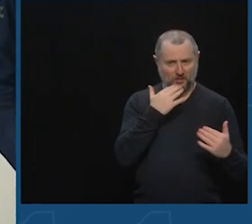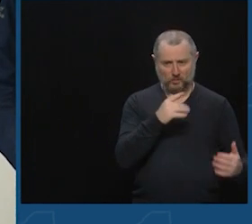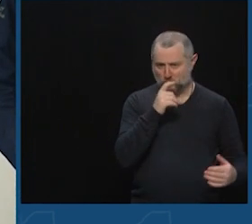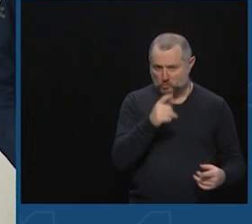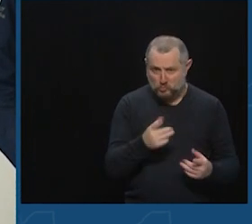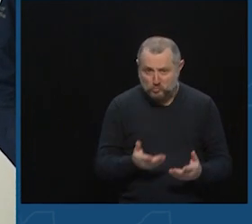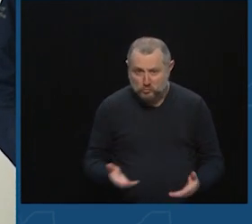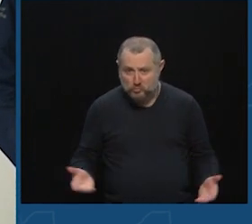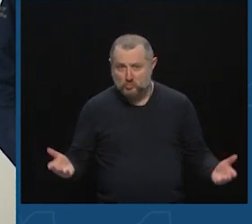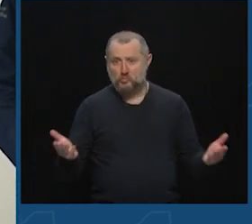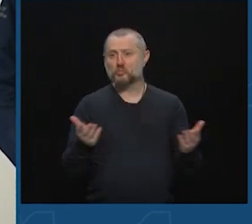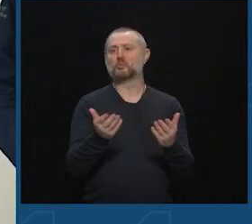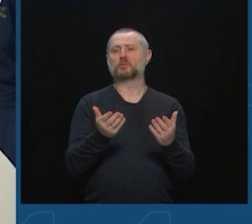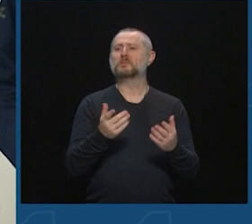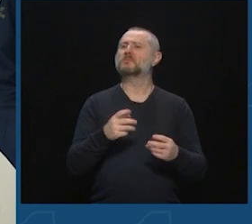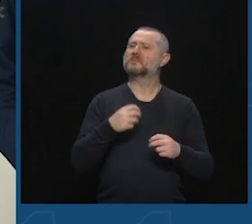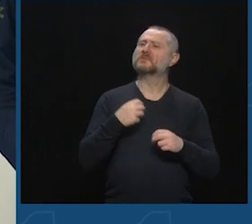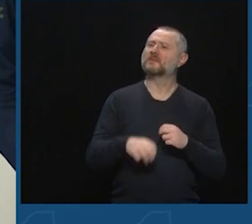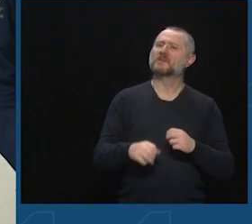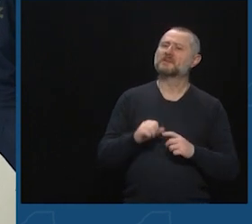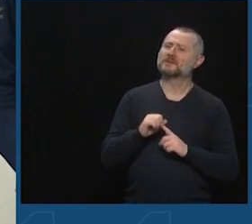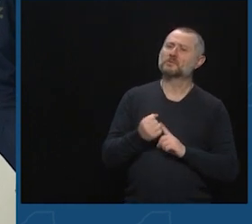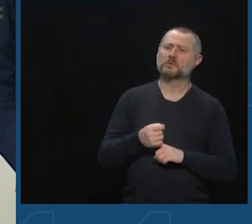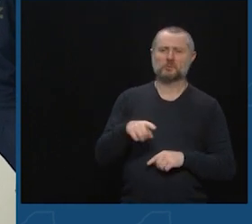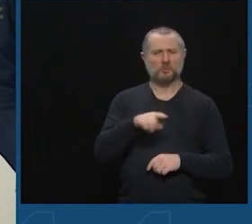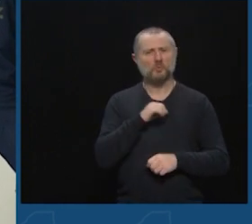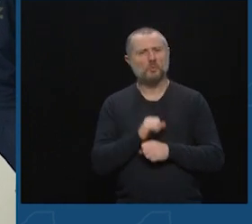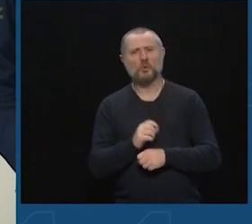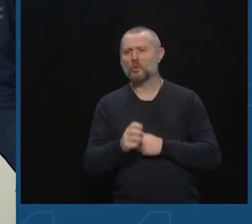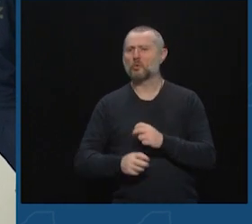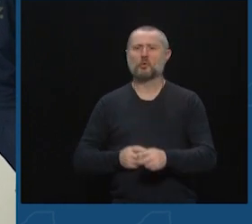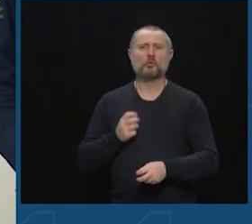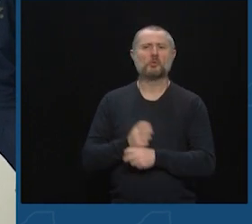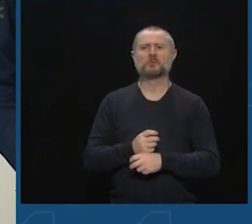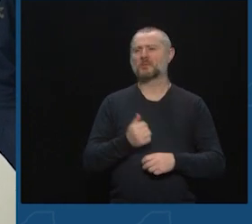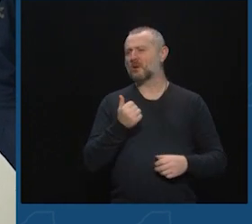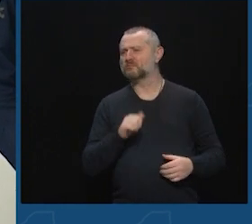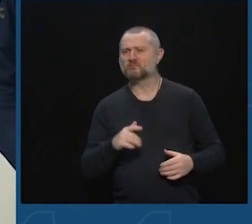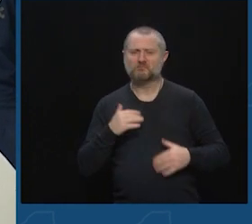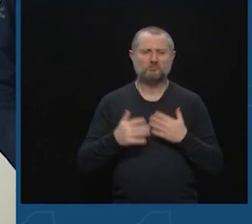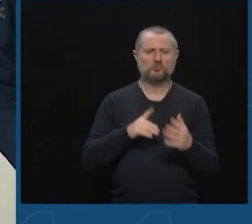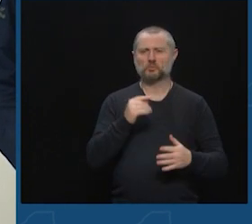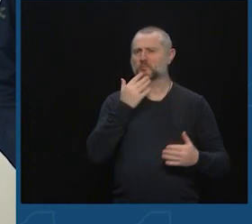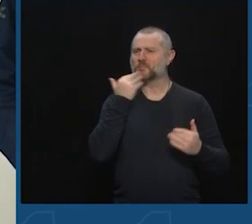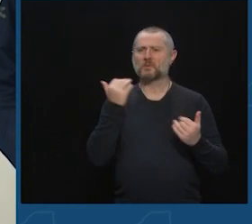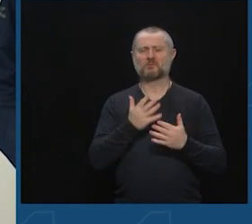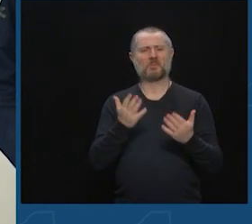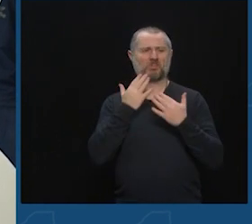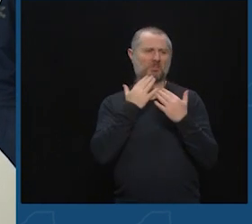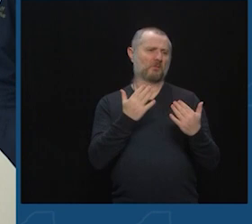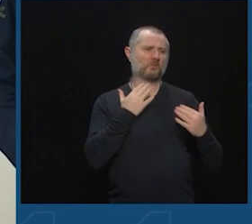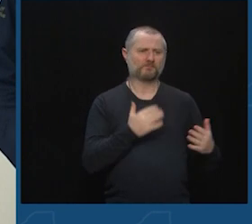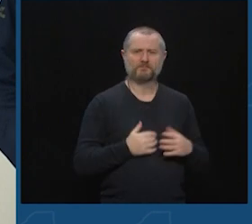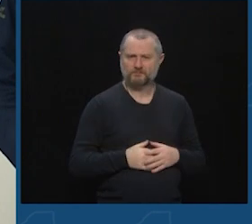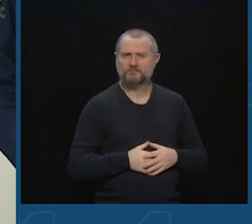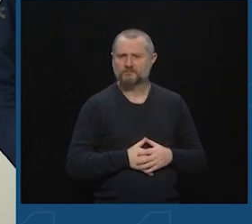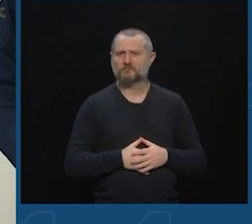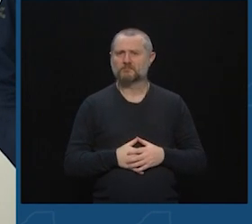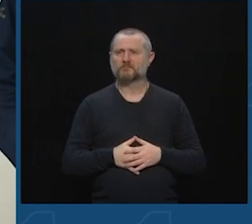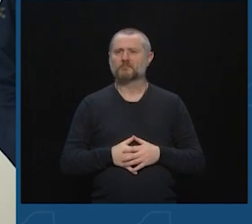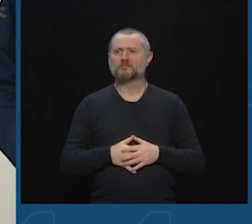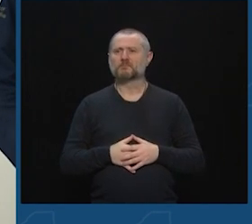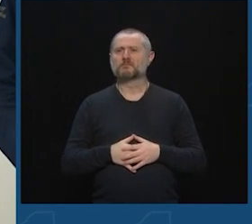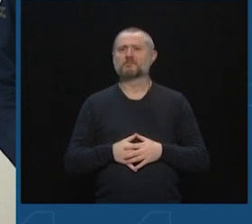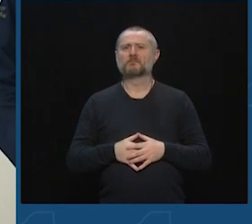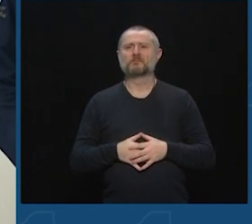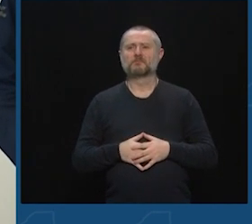a challenging situation be the very best it can be, and I want to thank everyone who's been involved in this. So with that, you'll